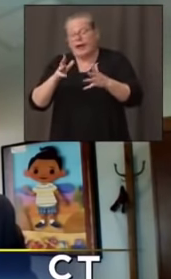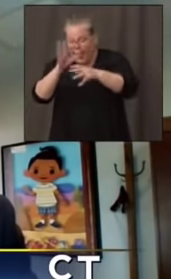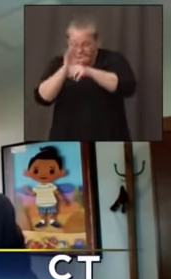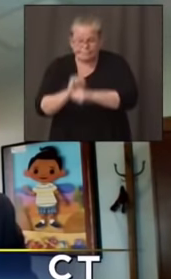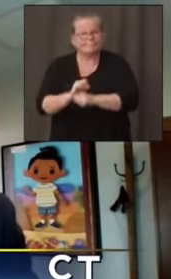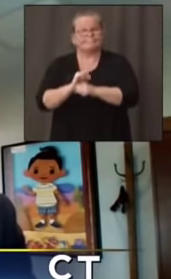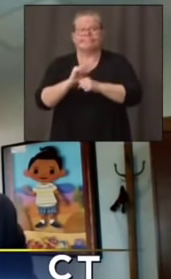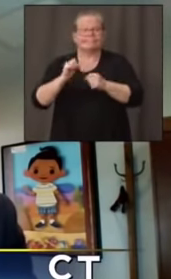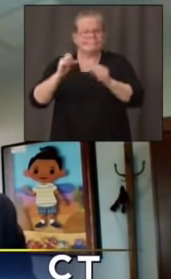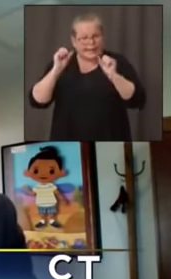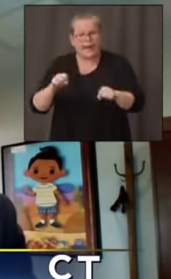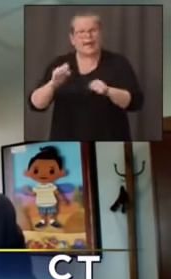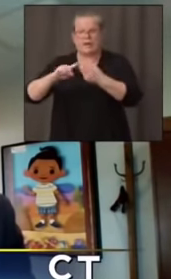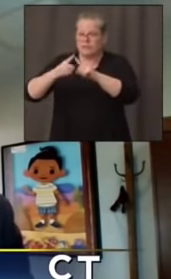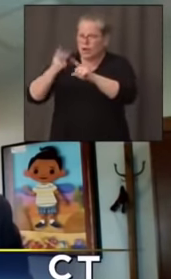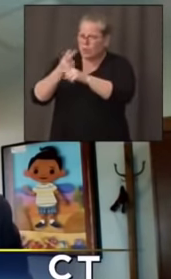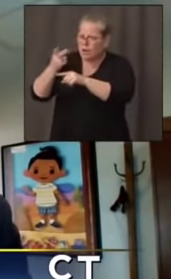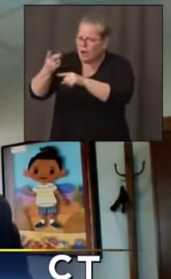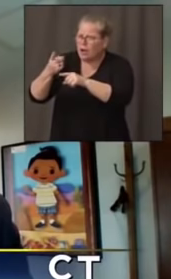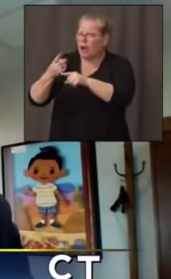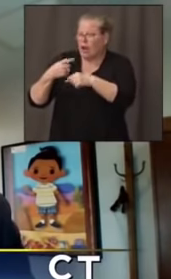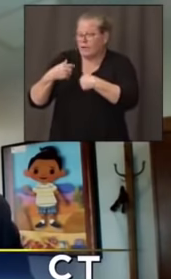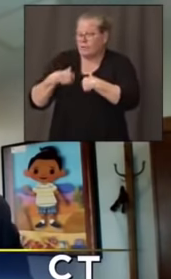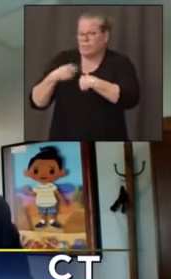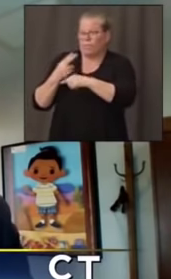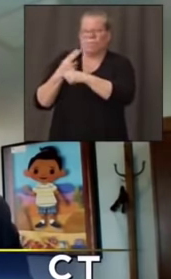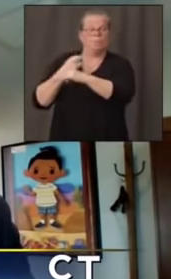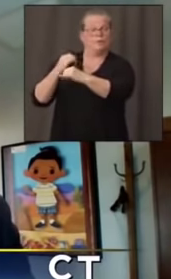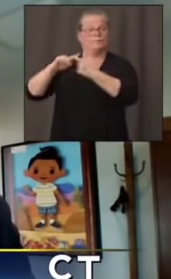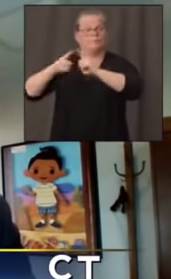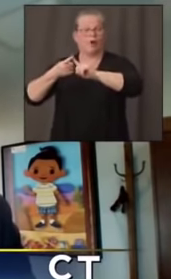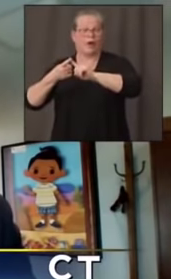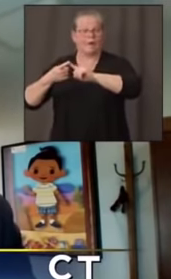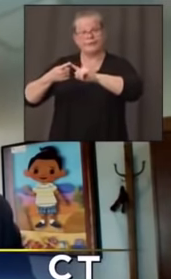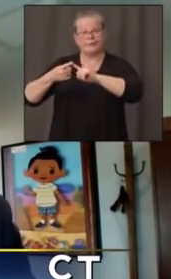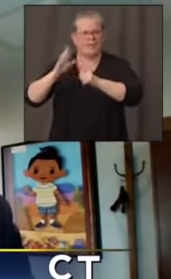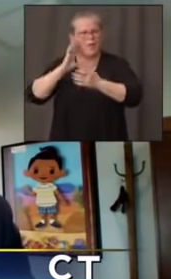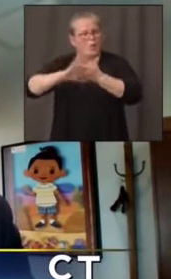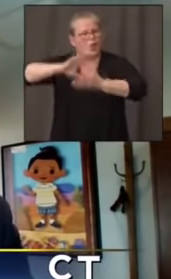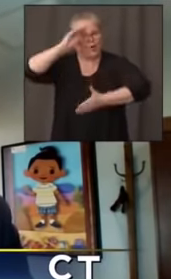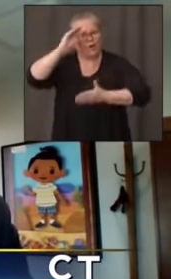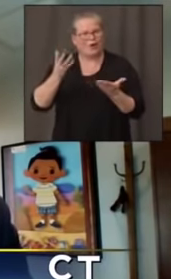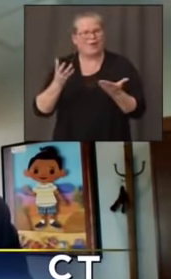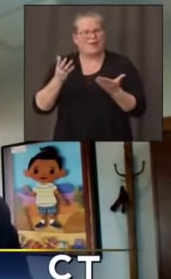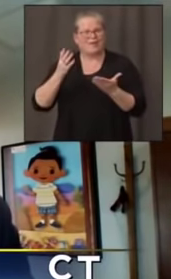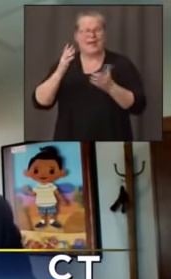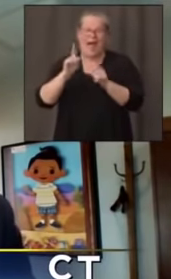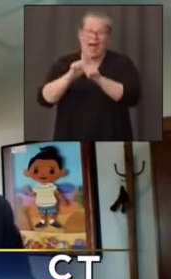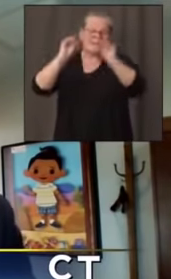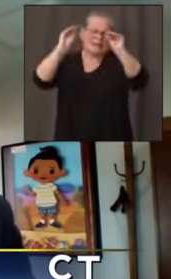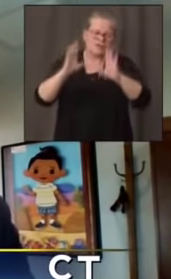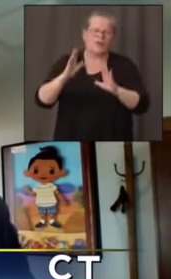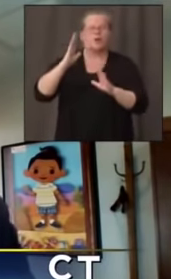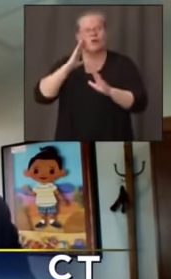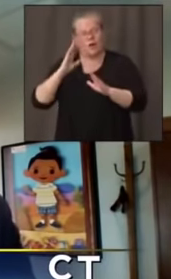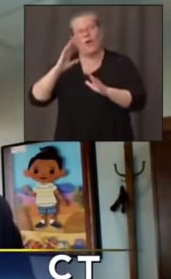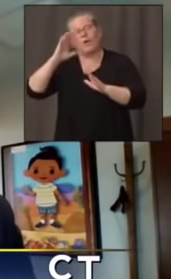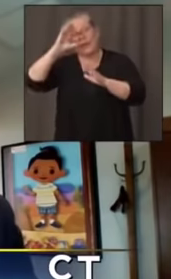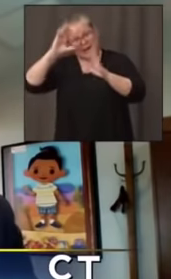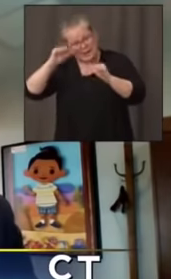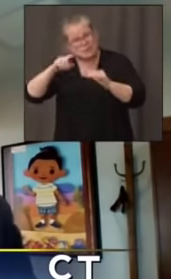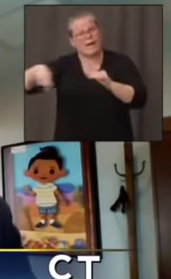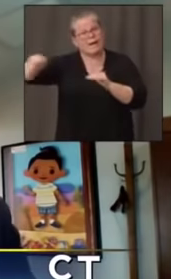wearing it, they're going to learn. You know, I was an educator in elementary school, and I know we can expect that they participate, and the